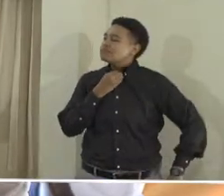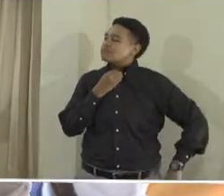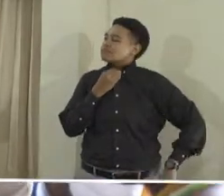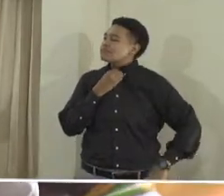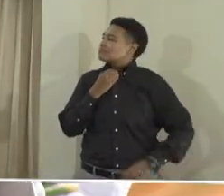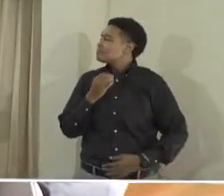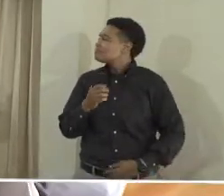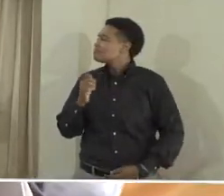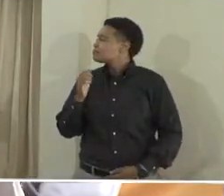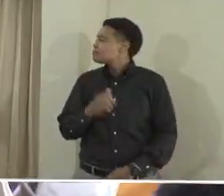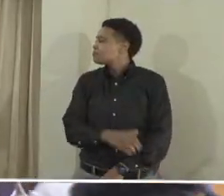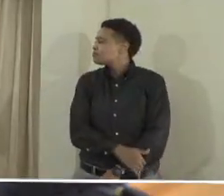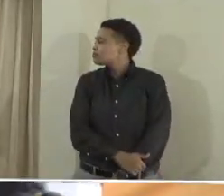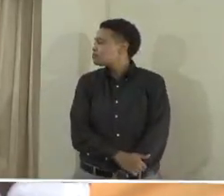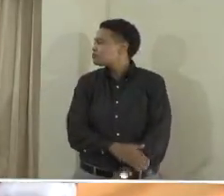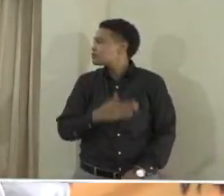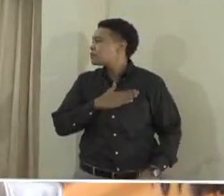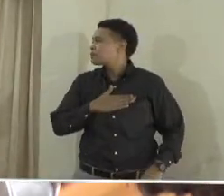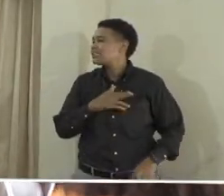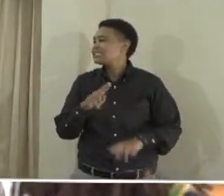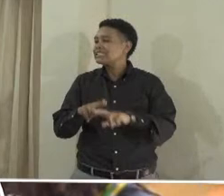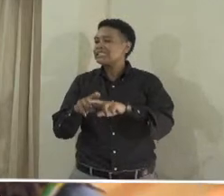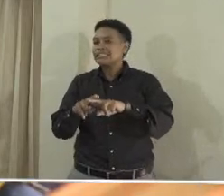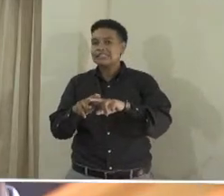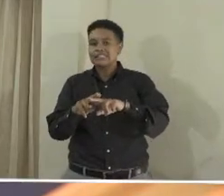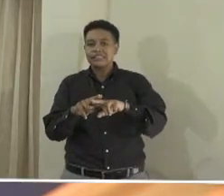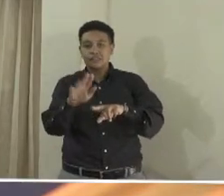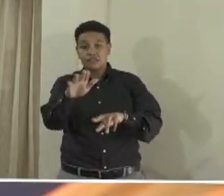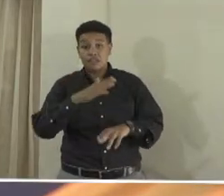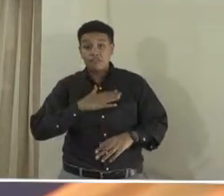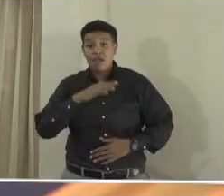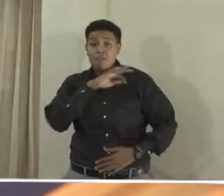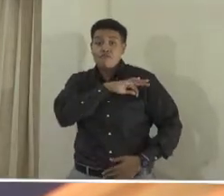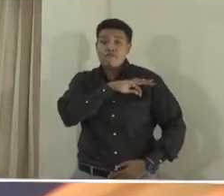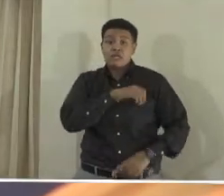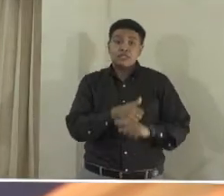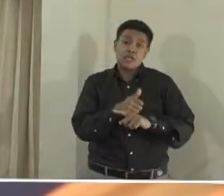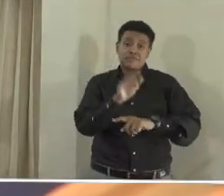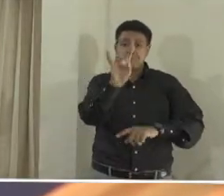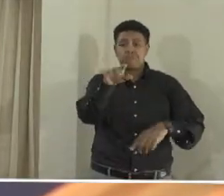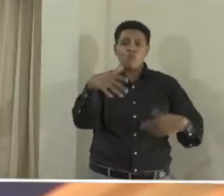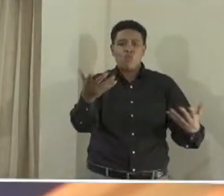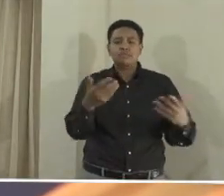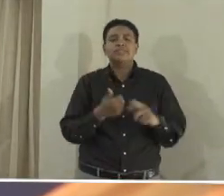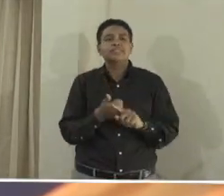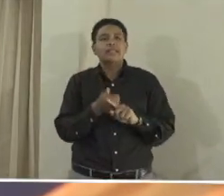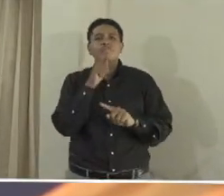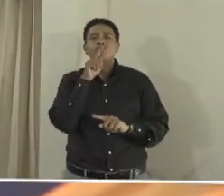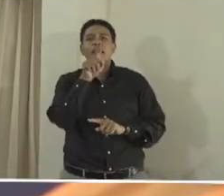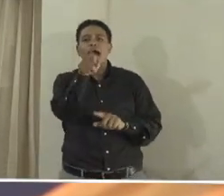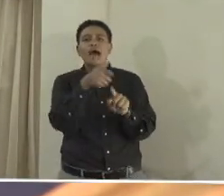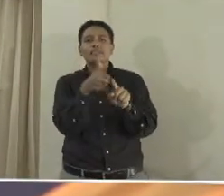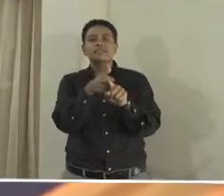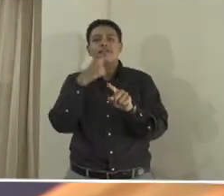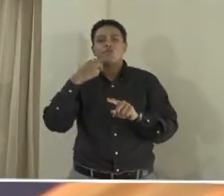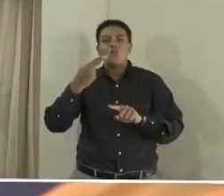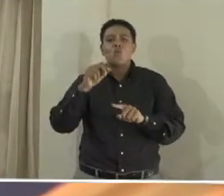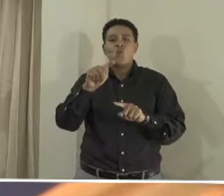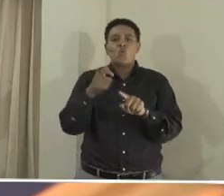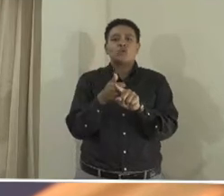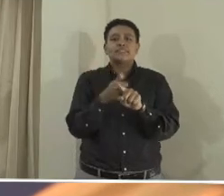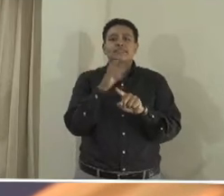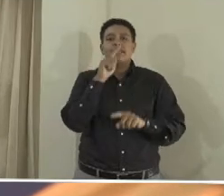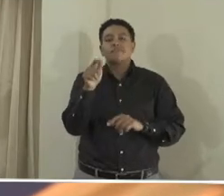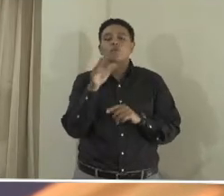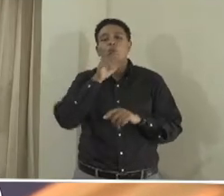Please be seated. It is my privilege to ask the host and